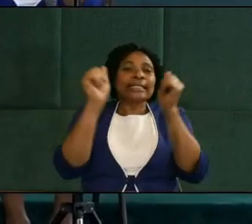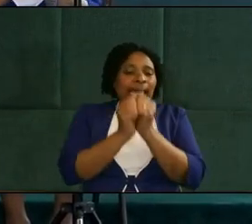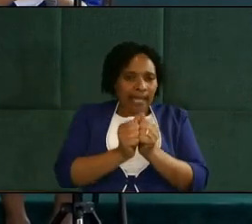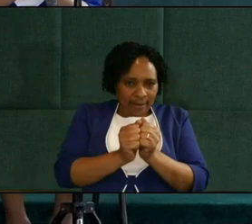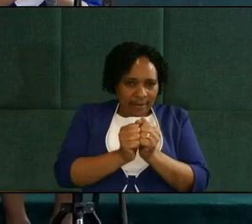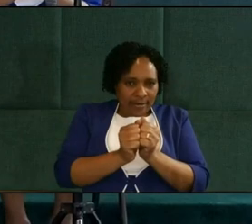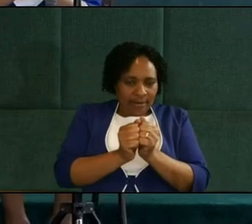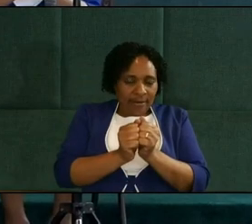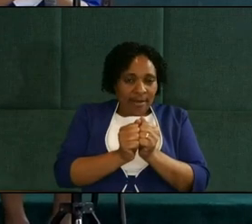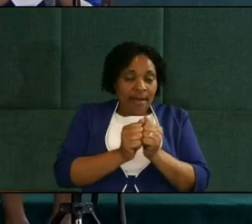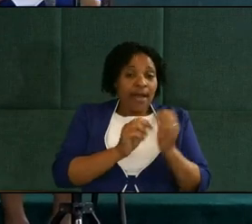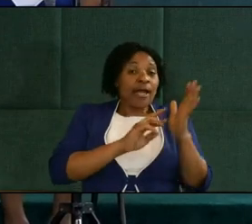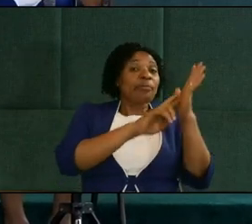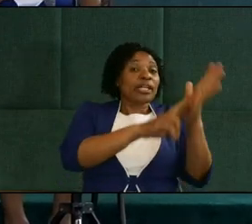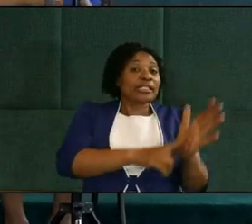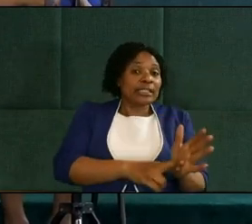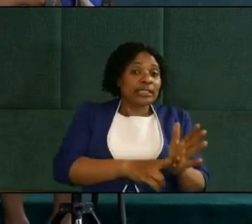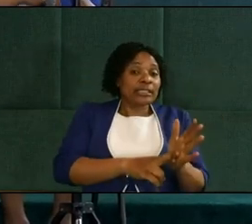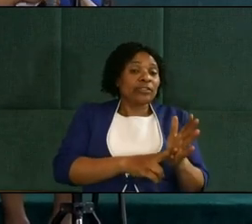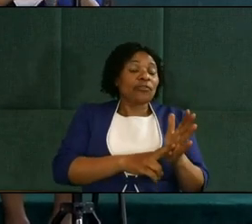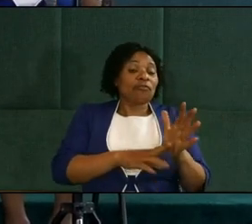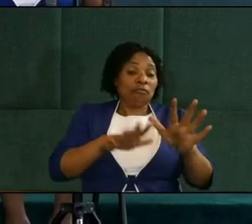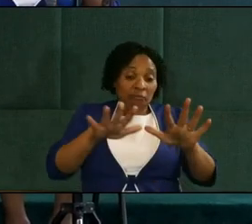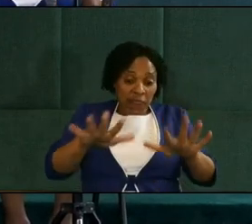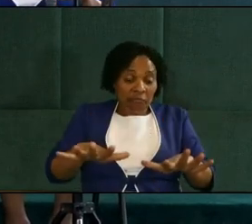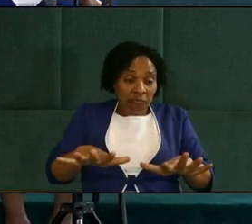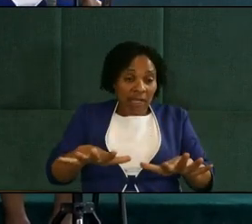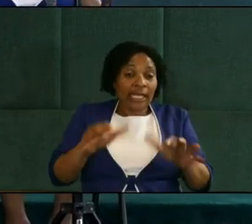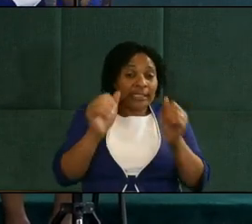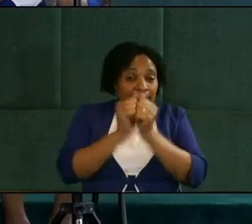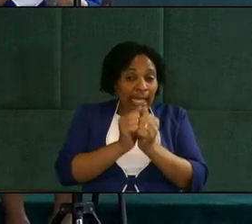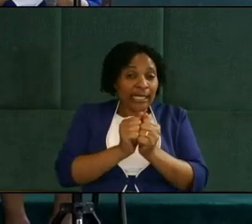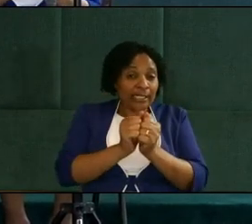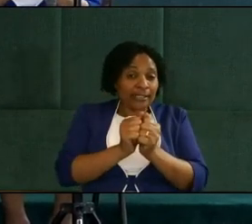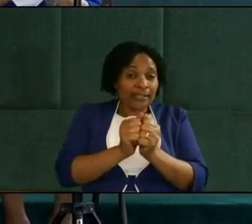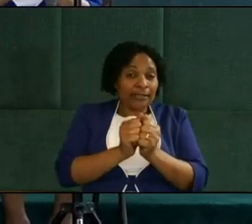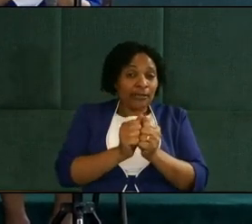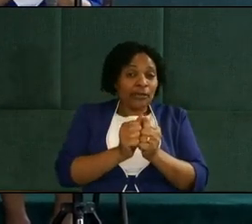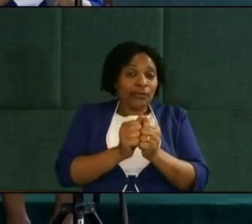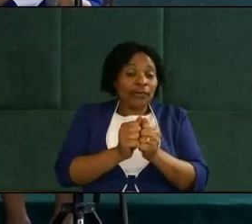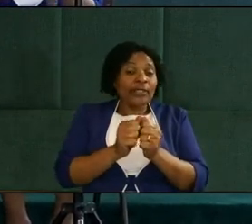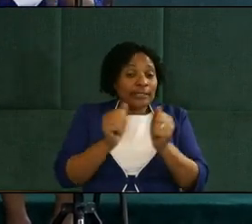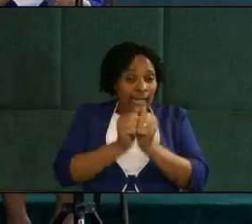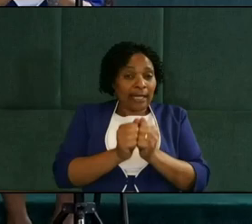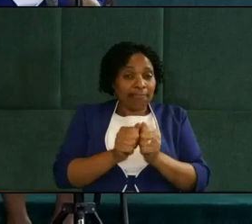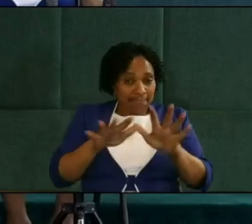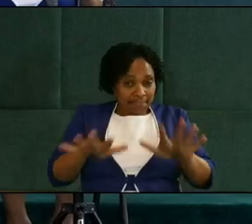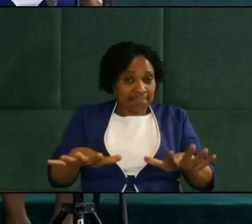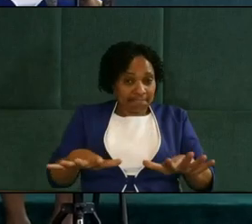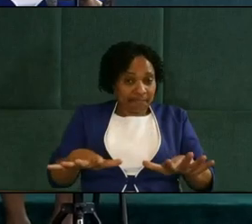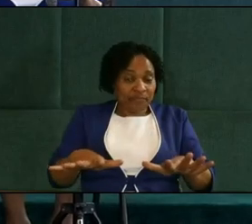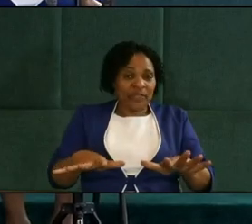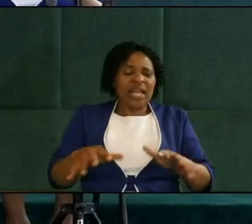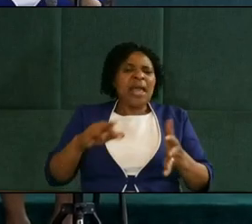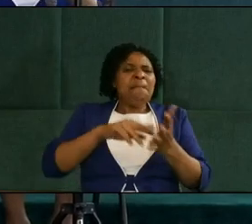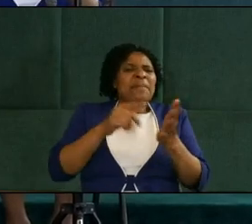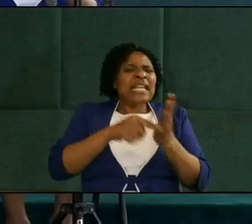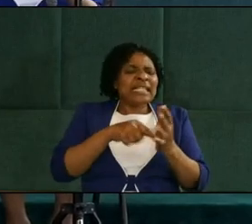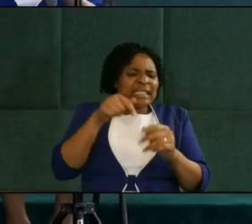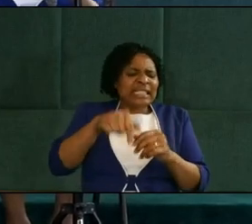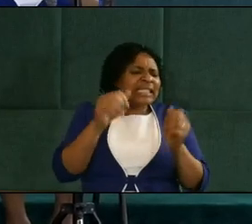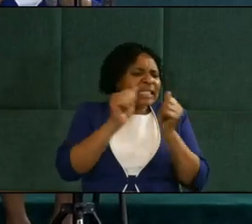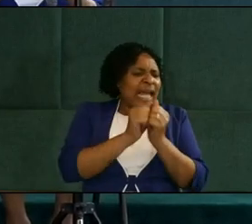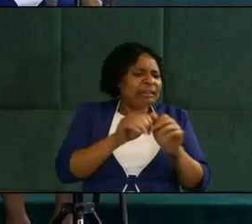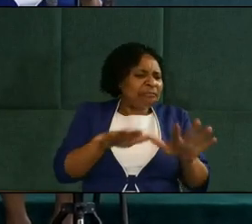represented by the 10 toes. Is the church with me? Yes, represented by the 10 toes. Daniel says, those toes, some of them will